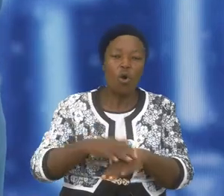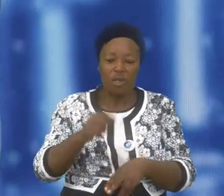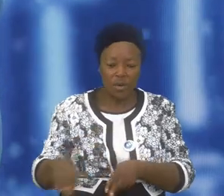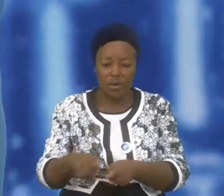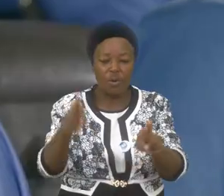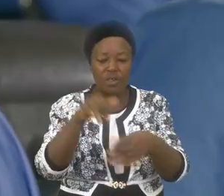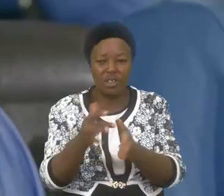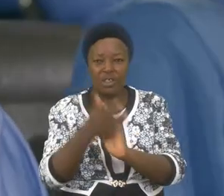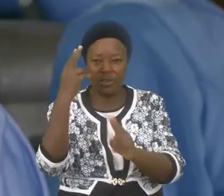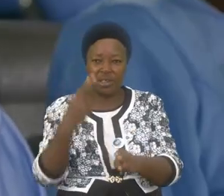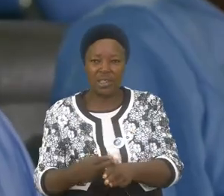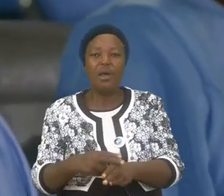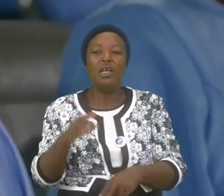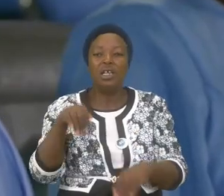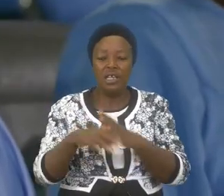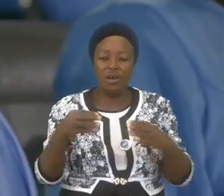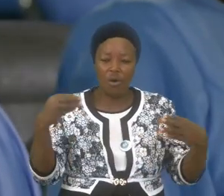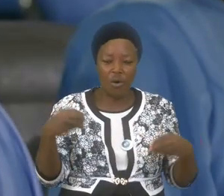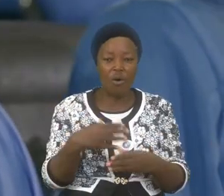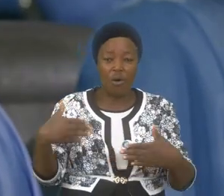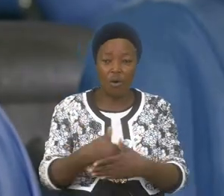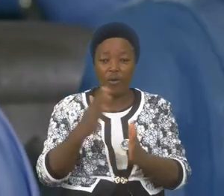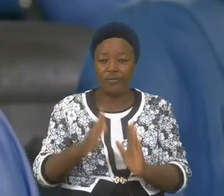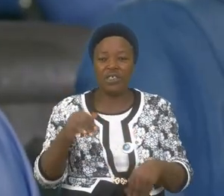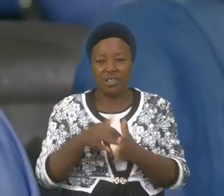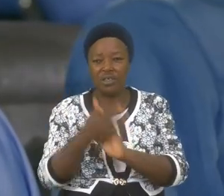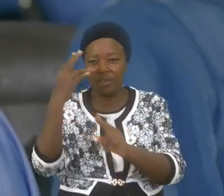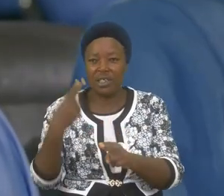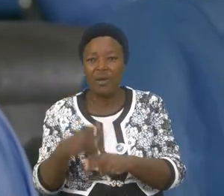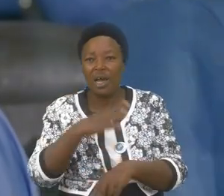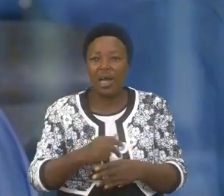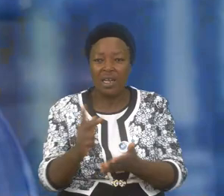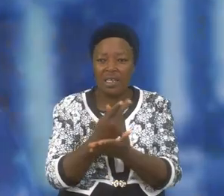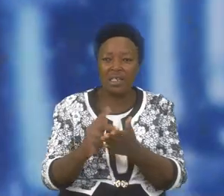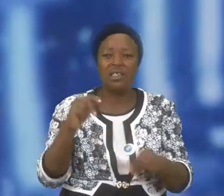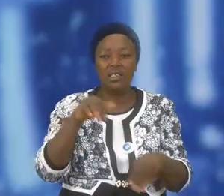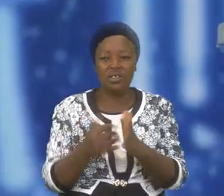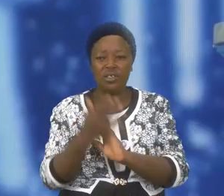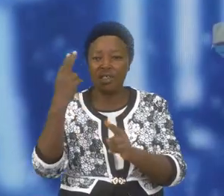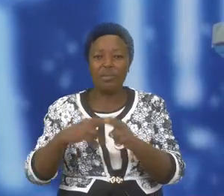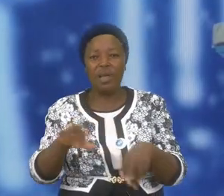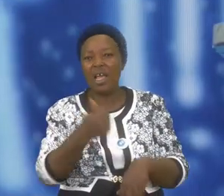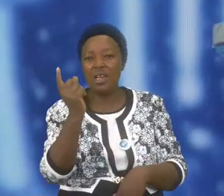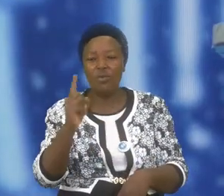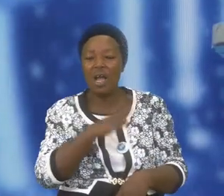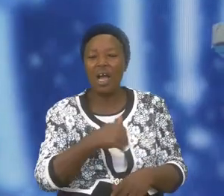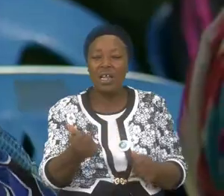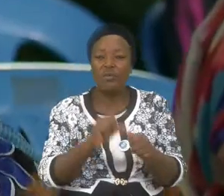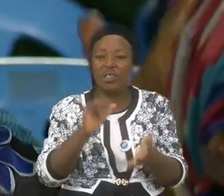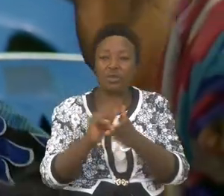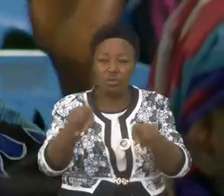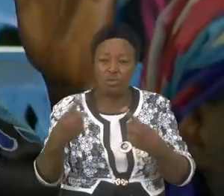fishing point, anywhere, everywhere you go, Christ in all his power will now fill your